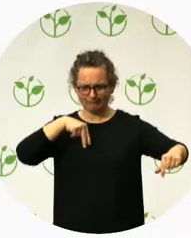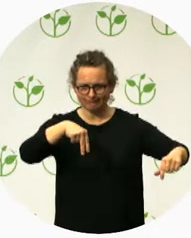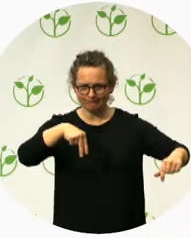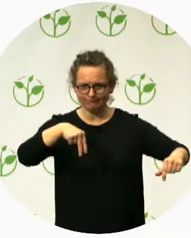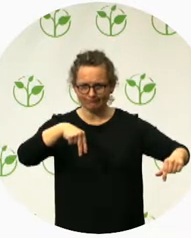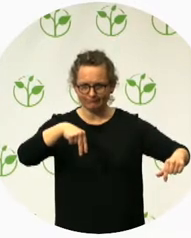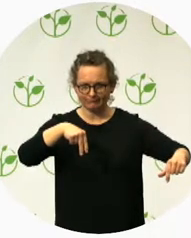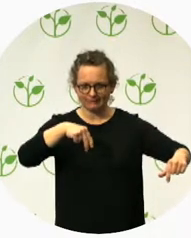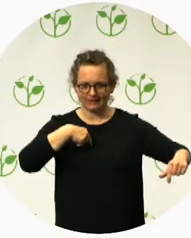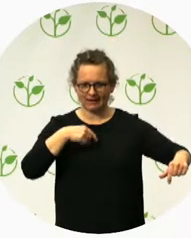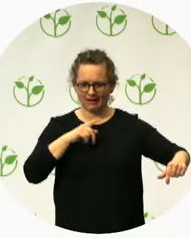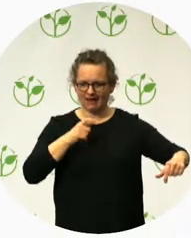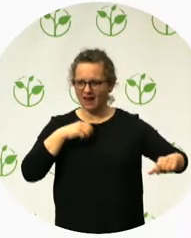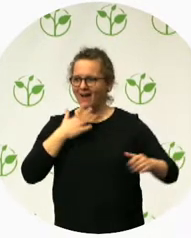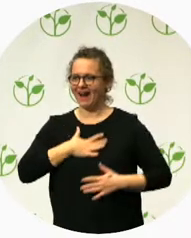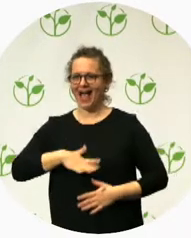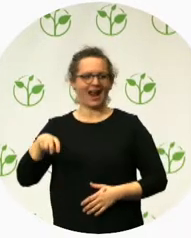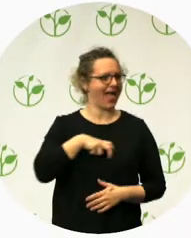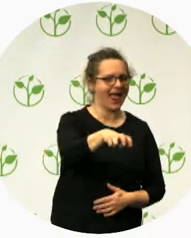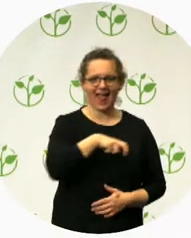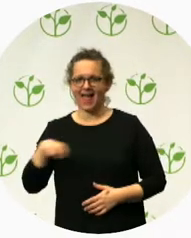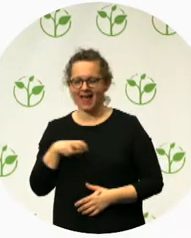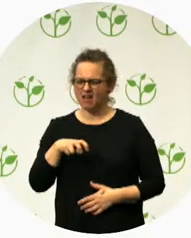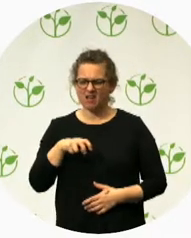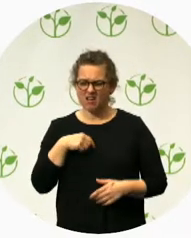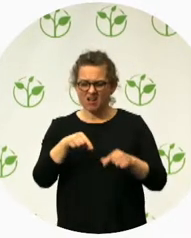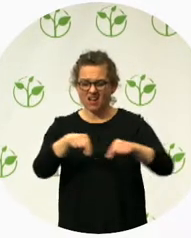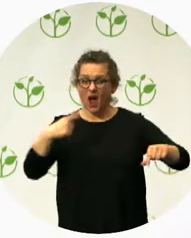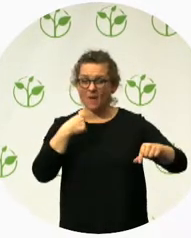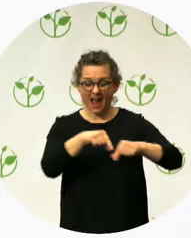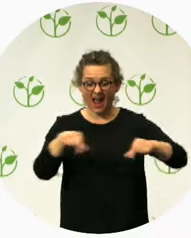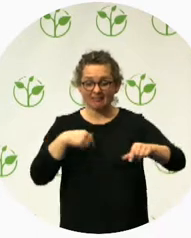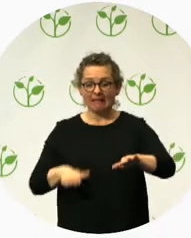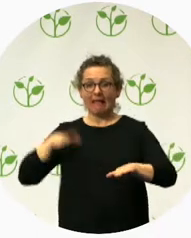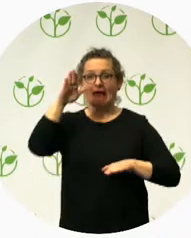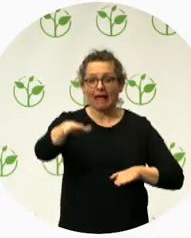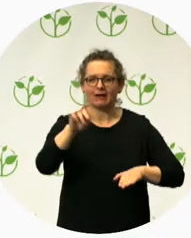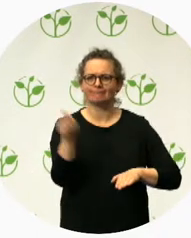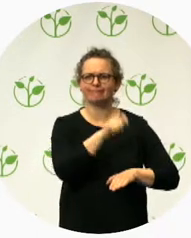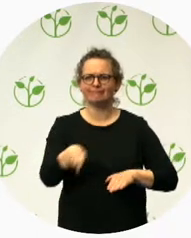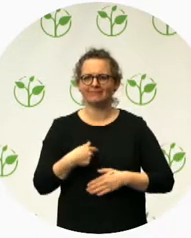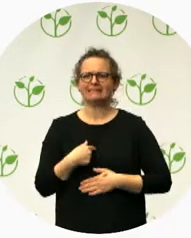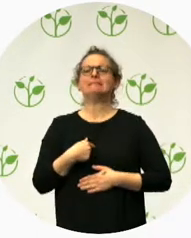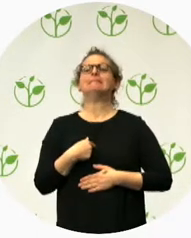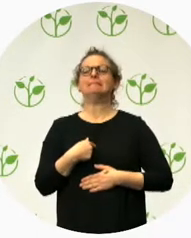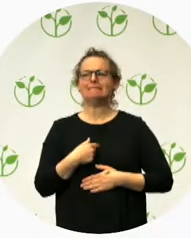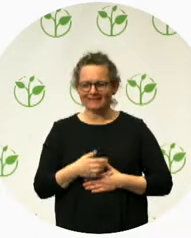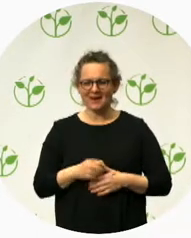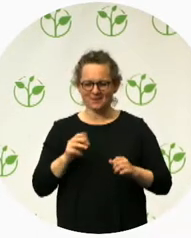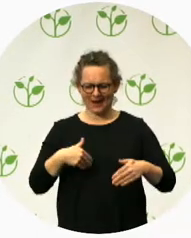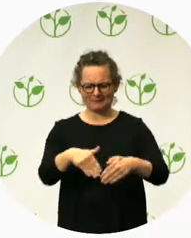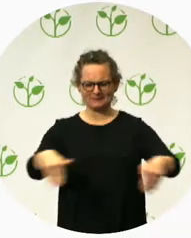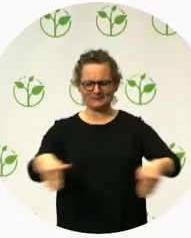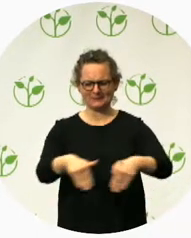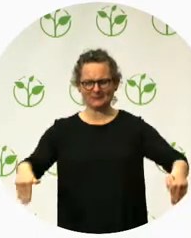is to stop me going over the line, okay? Though this is a world without barriers, this barrier is for me only, okay?